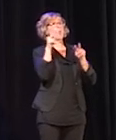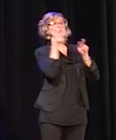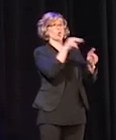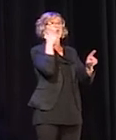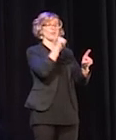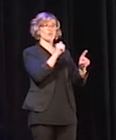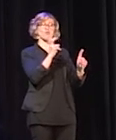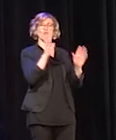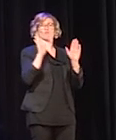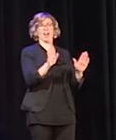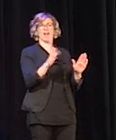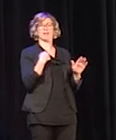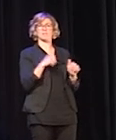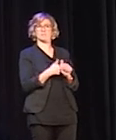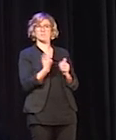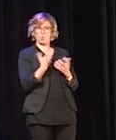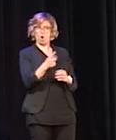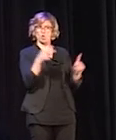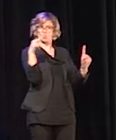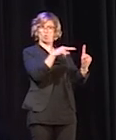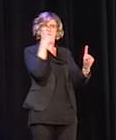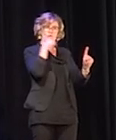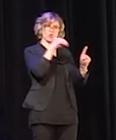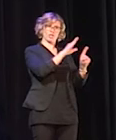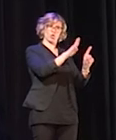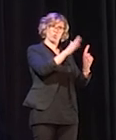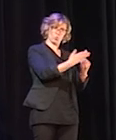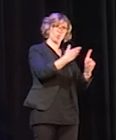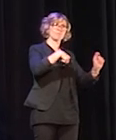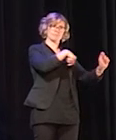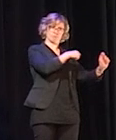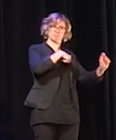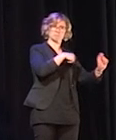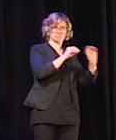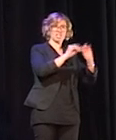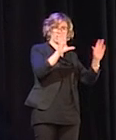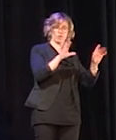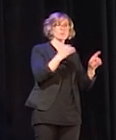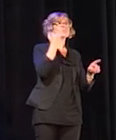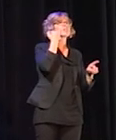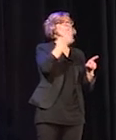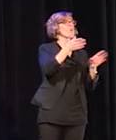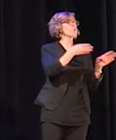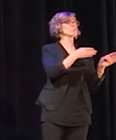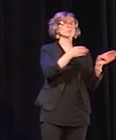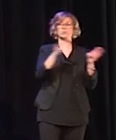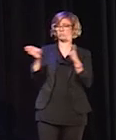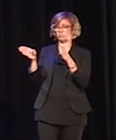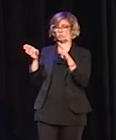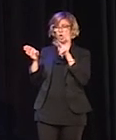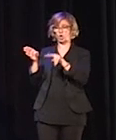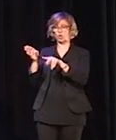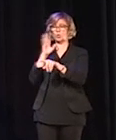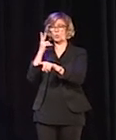point. You get it. There's a girl in her room, she's playing violin. Couldn't be more clear. But if you look the other direction, you